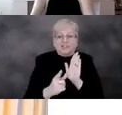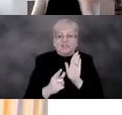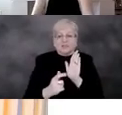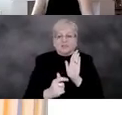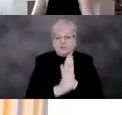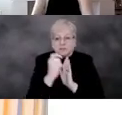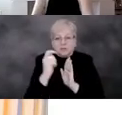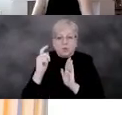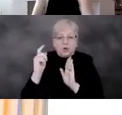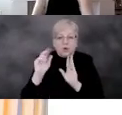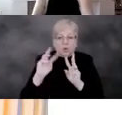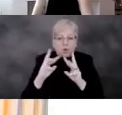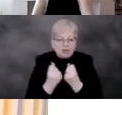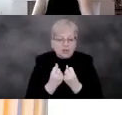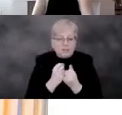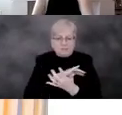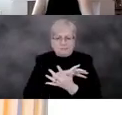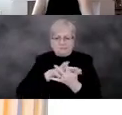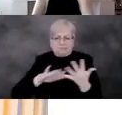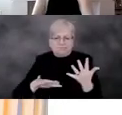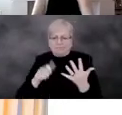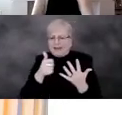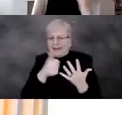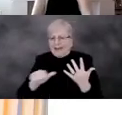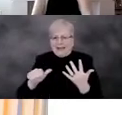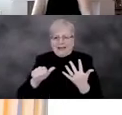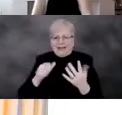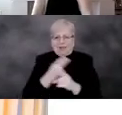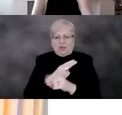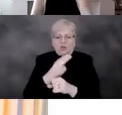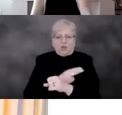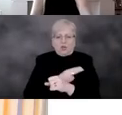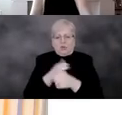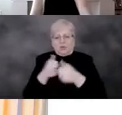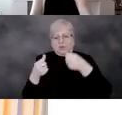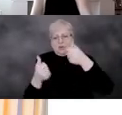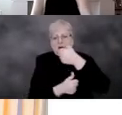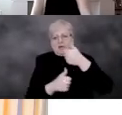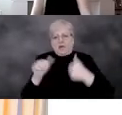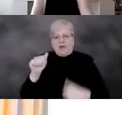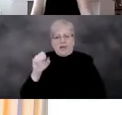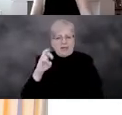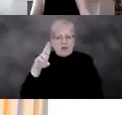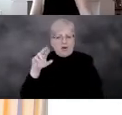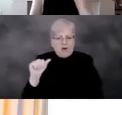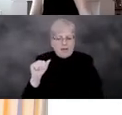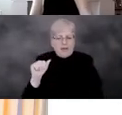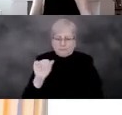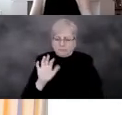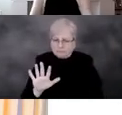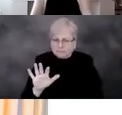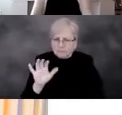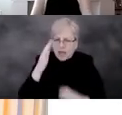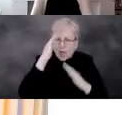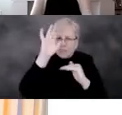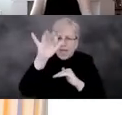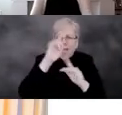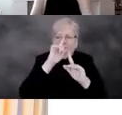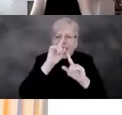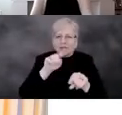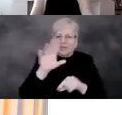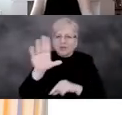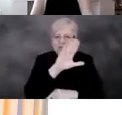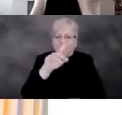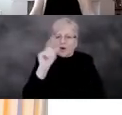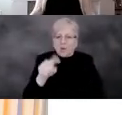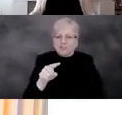or anything else, um, held and conducted under the ARA auspices. I hope that answers your question. I